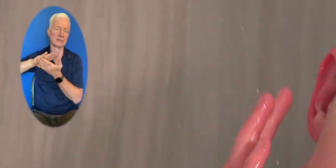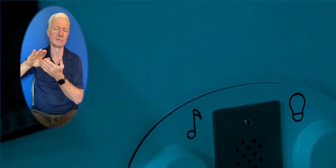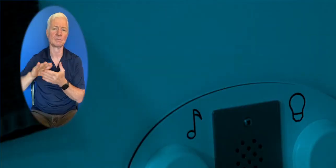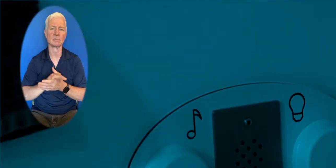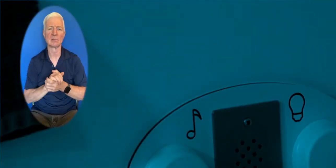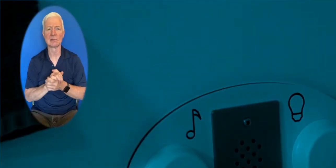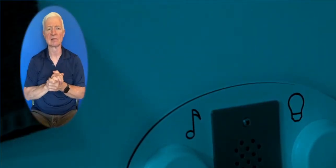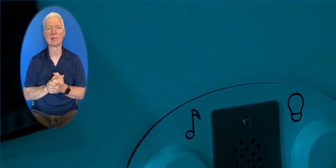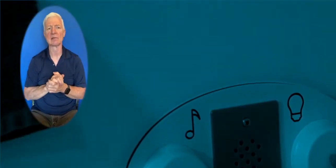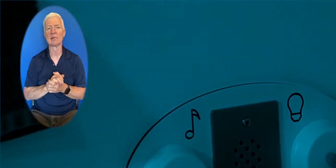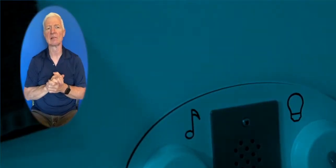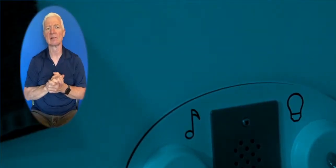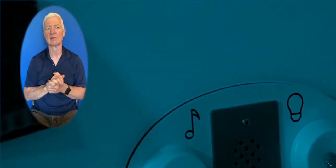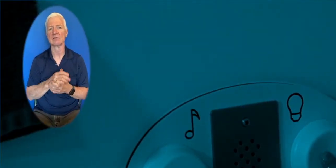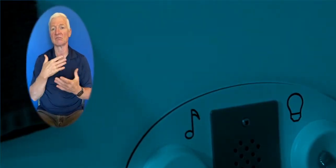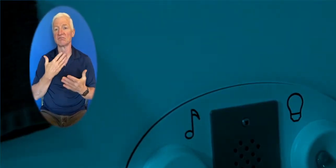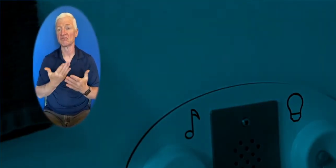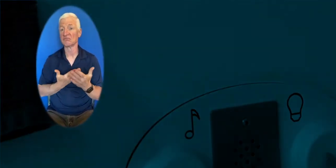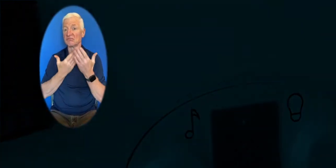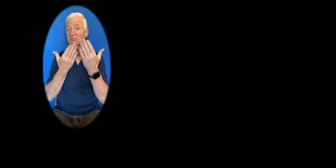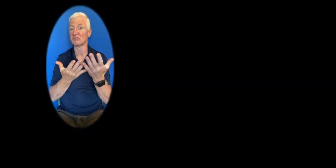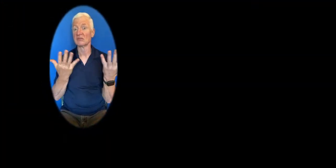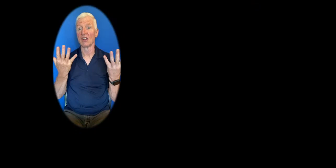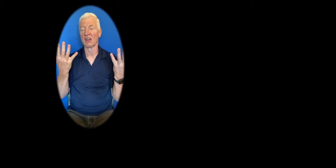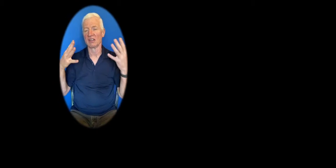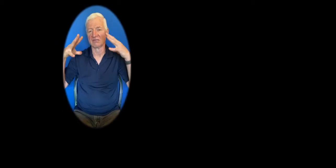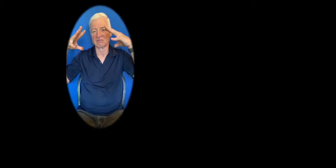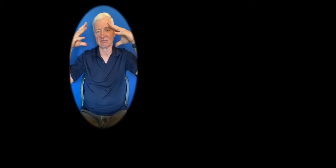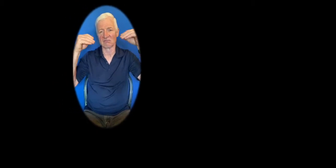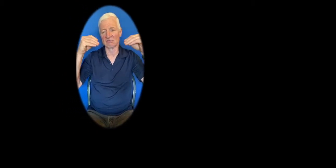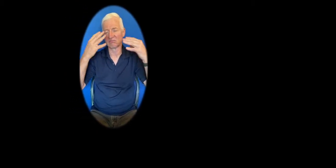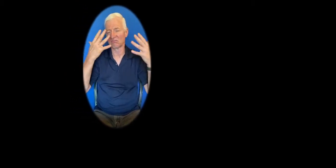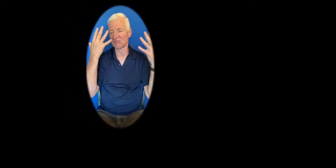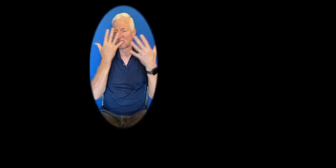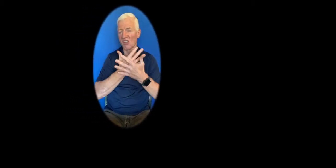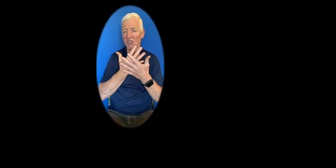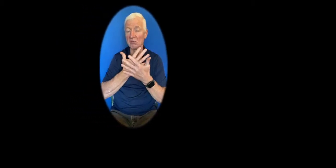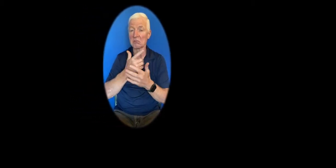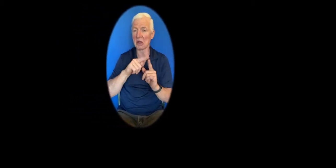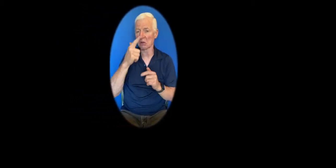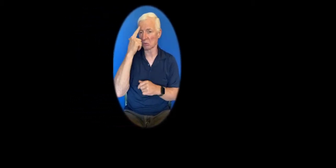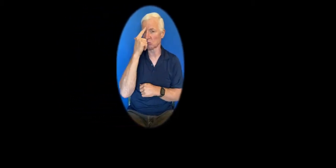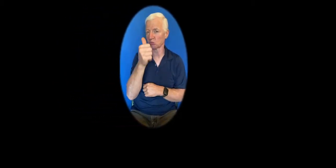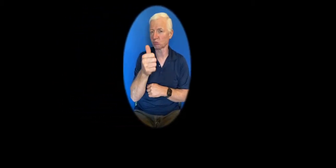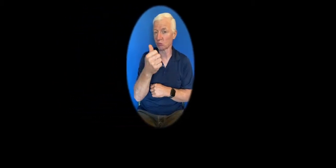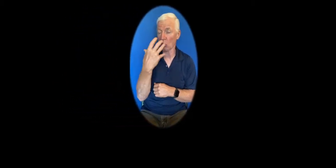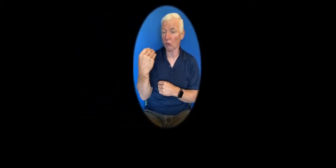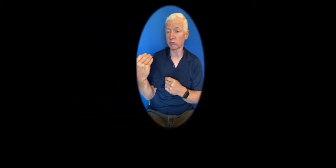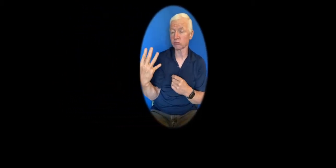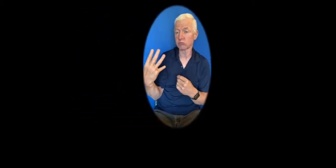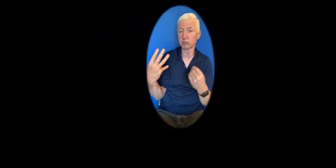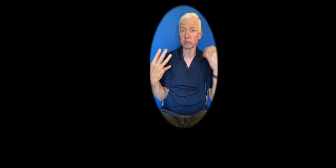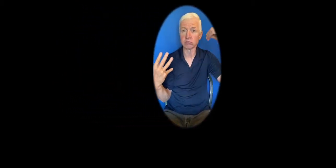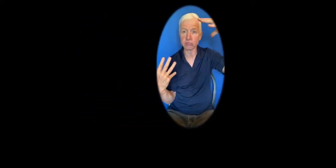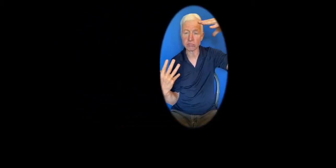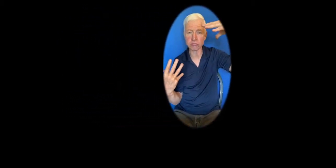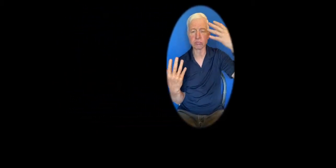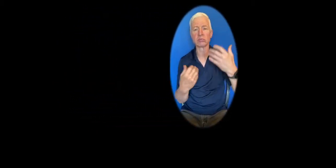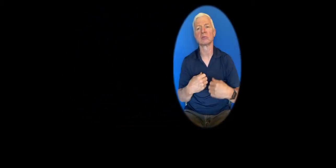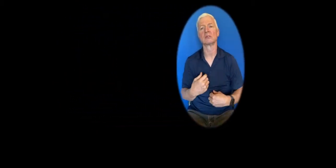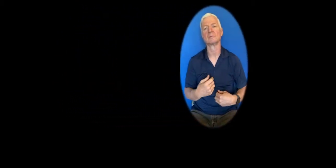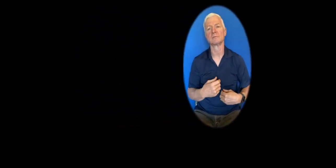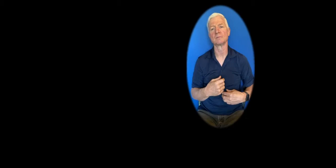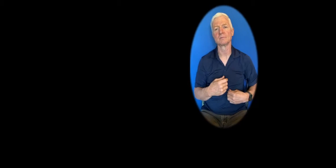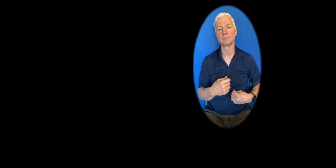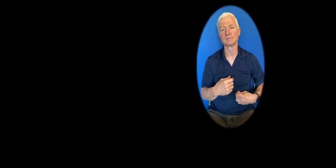ears. We recommend turning the light off and floating in the dark. You can turn the light back on whenever you'd like.